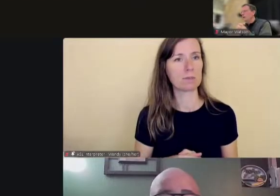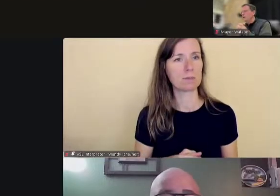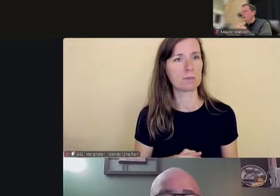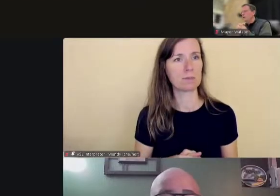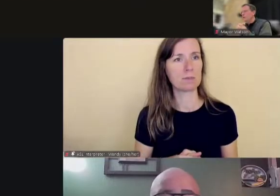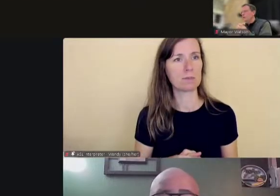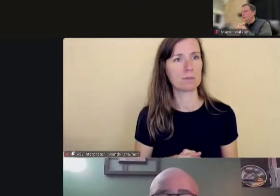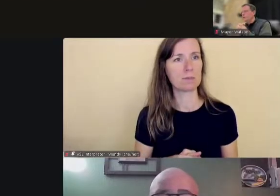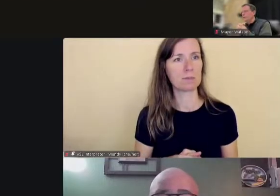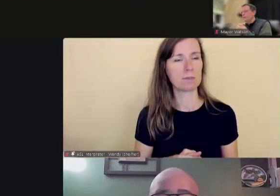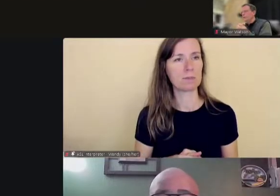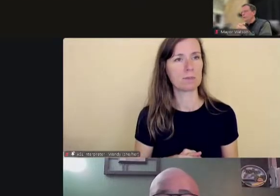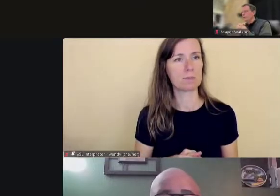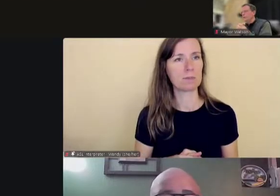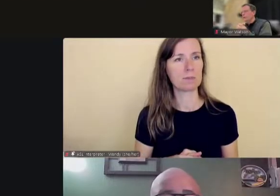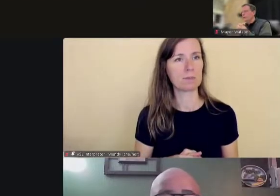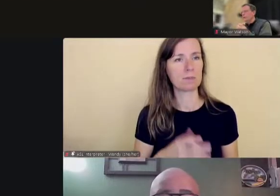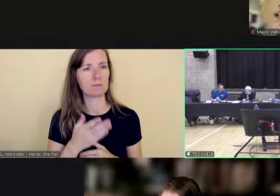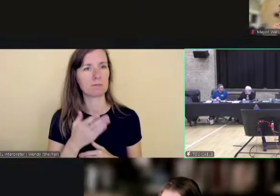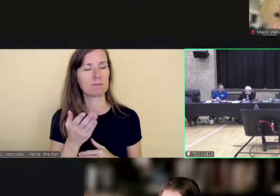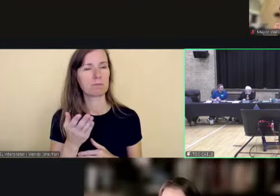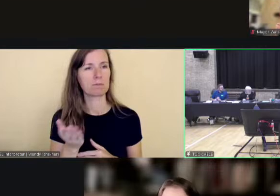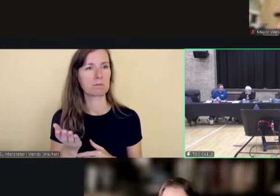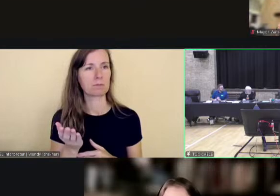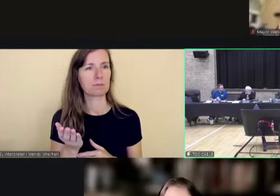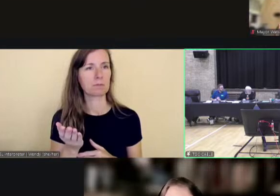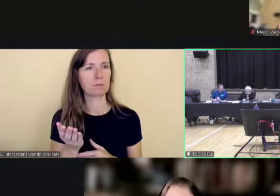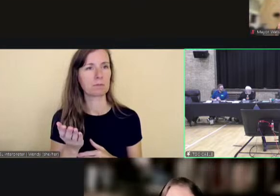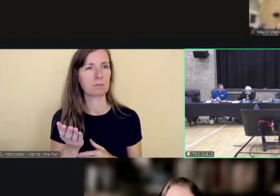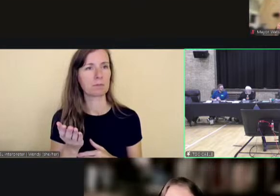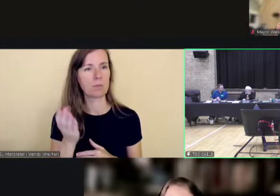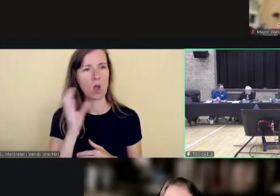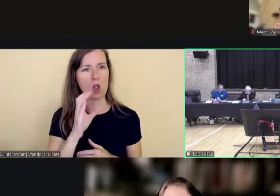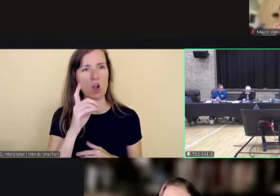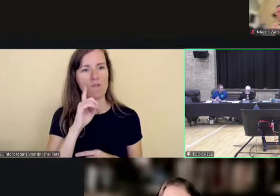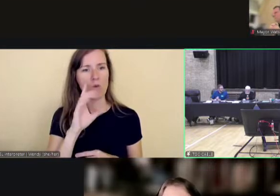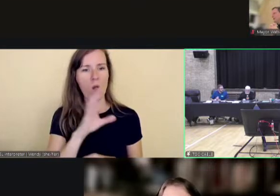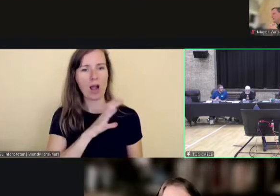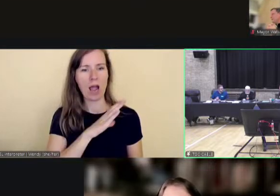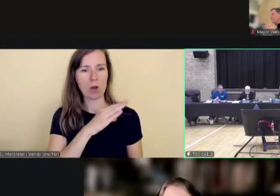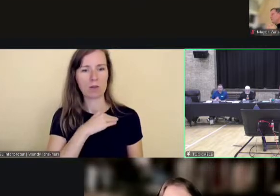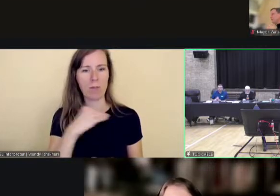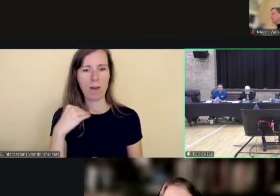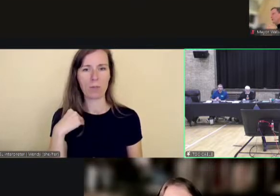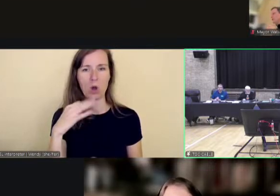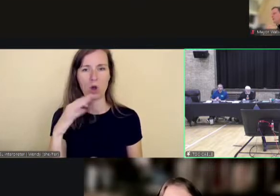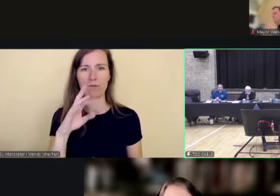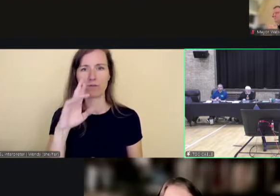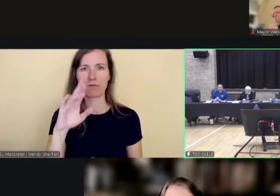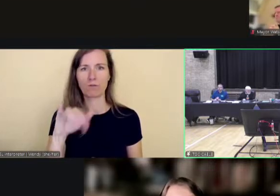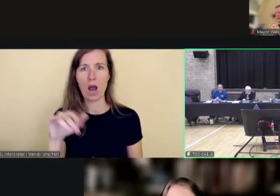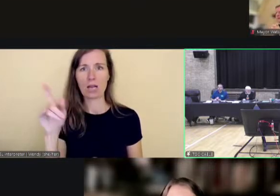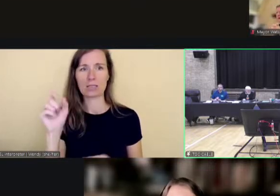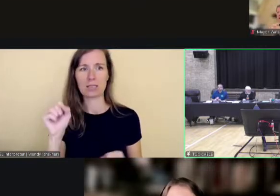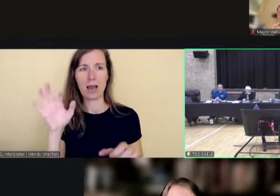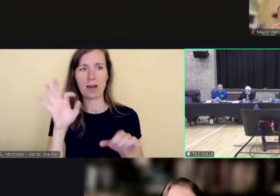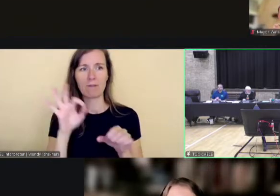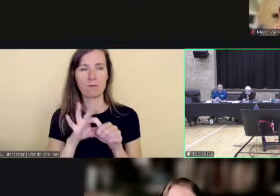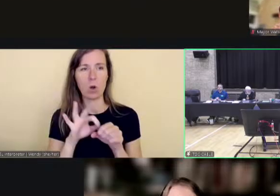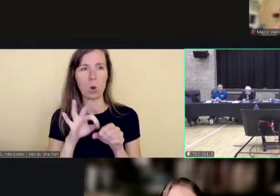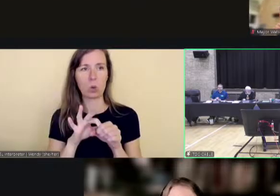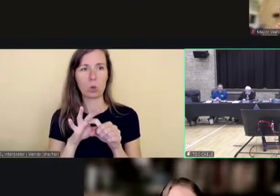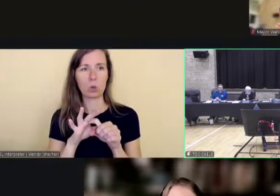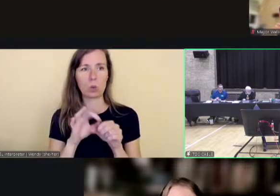All those I'm looking for Councilmember Fry so that she can vote.